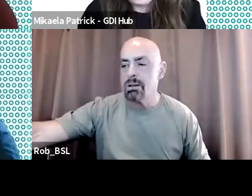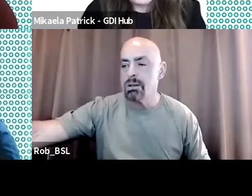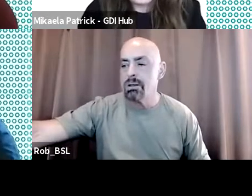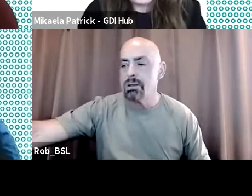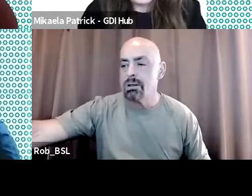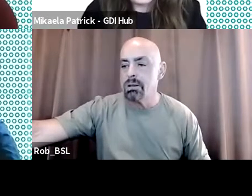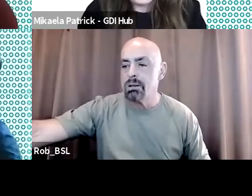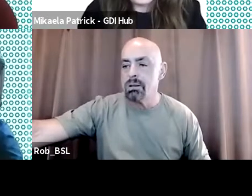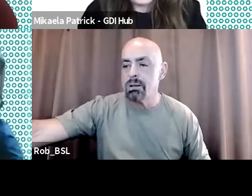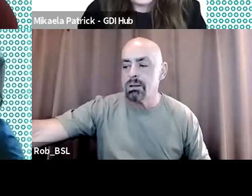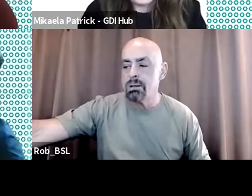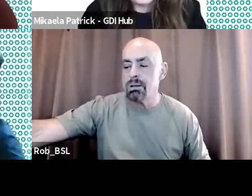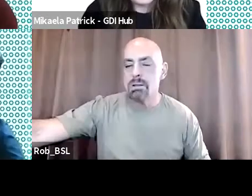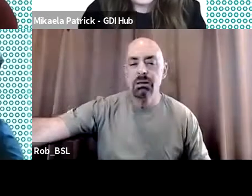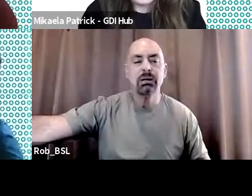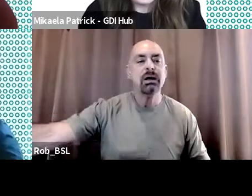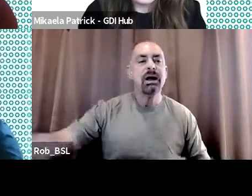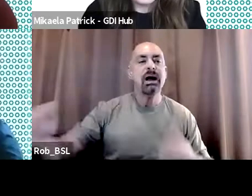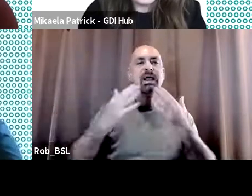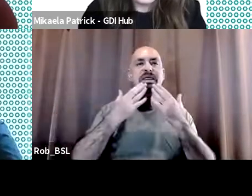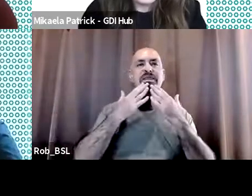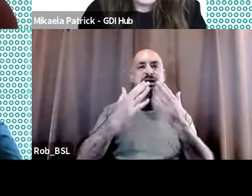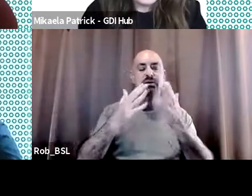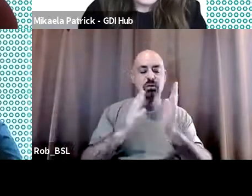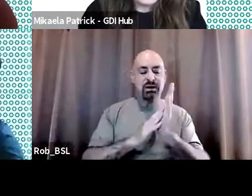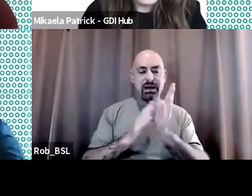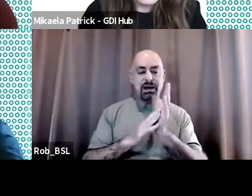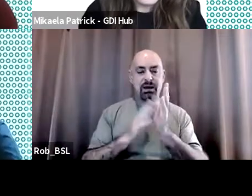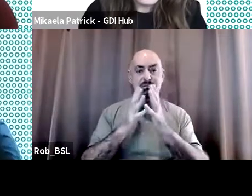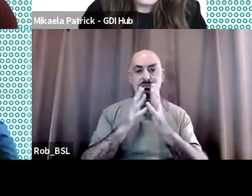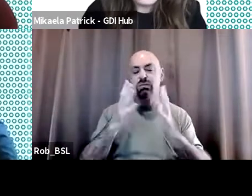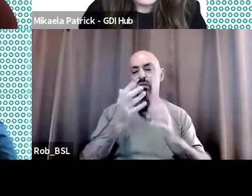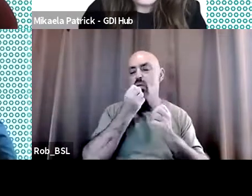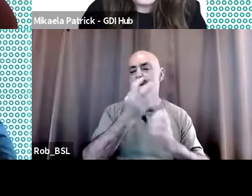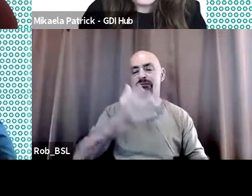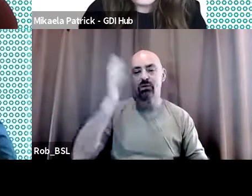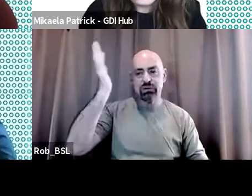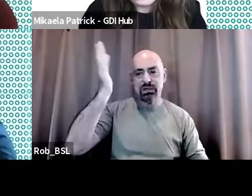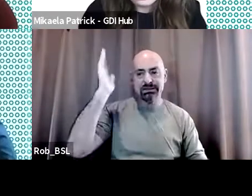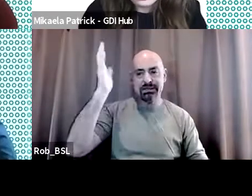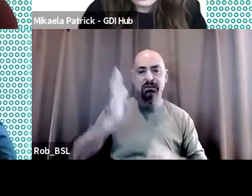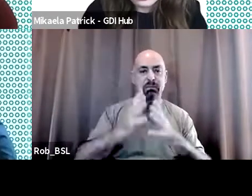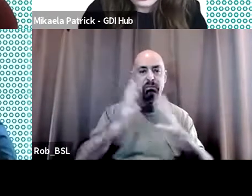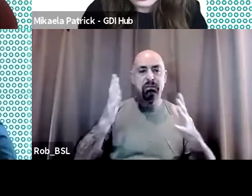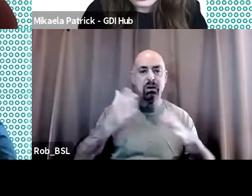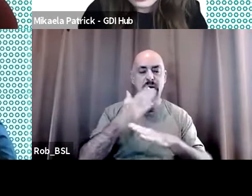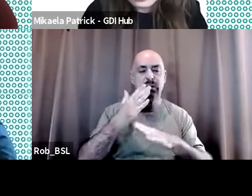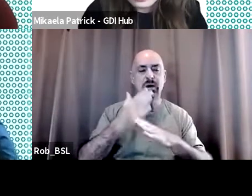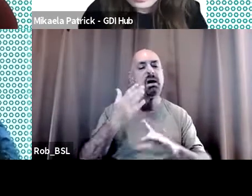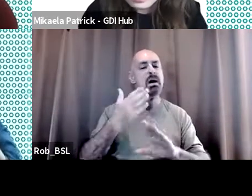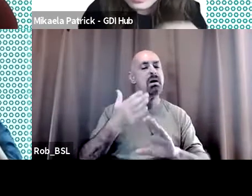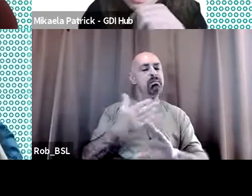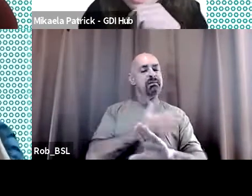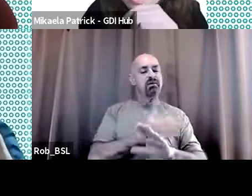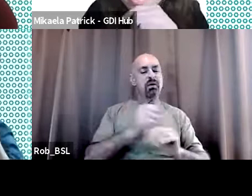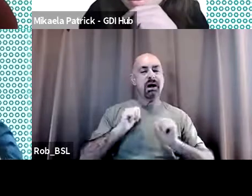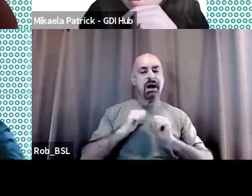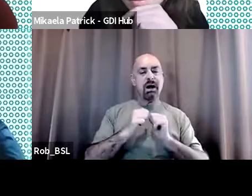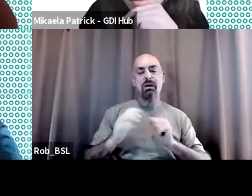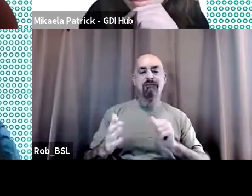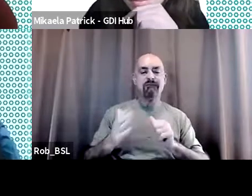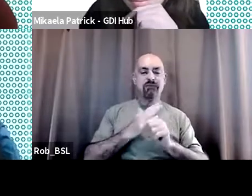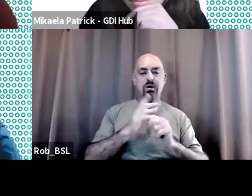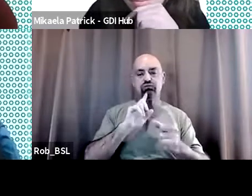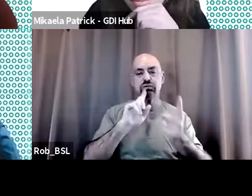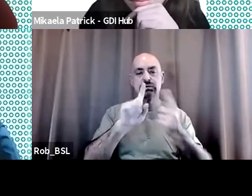presentation and a great deal of work. And I think before we hand over to our first respondent, I just wanted